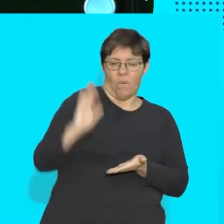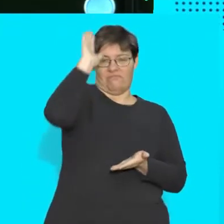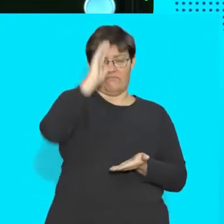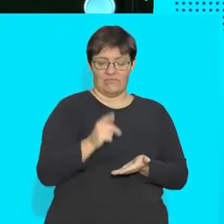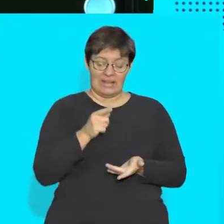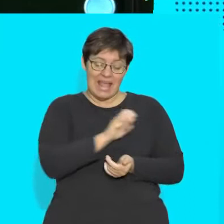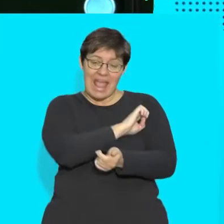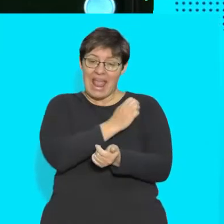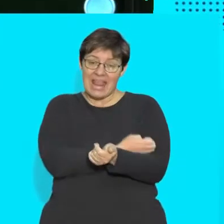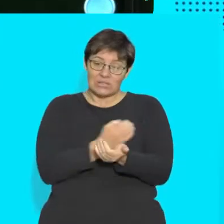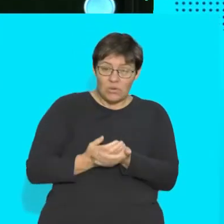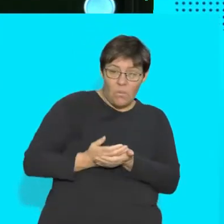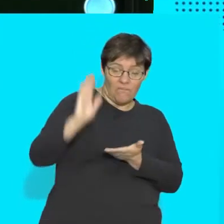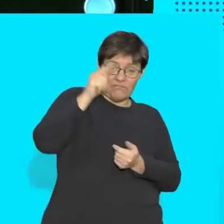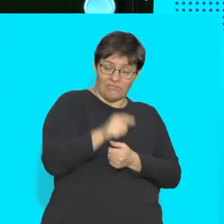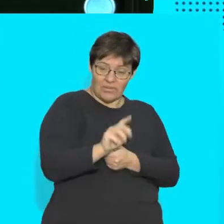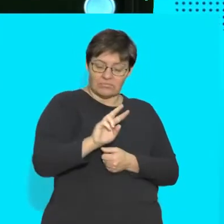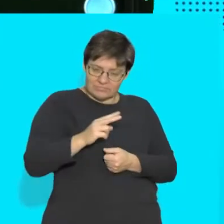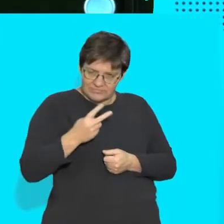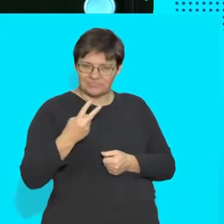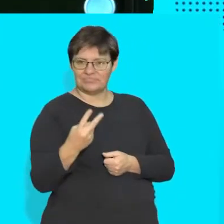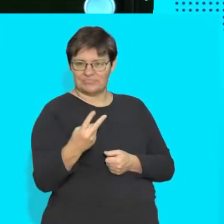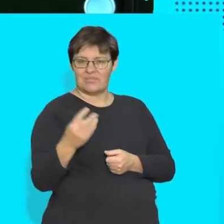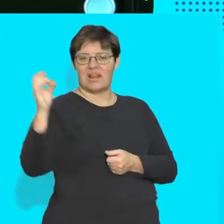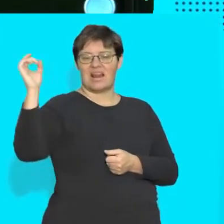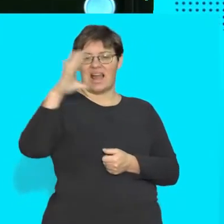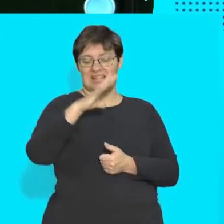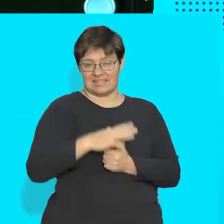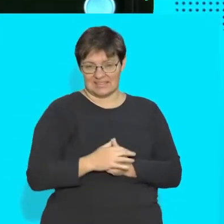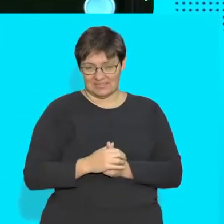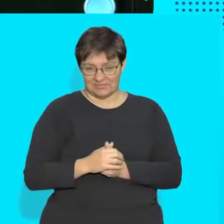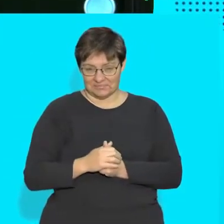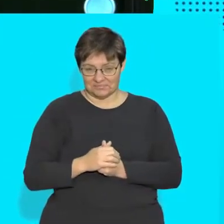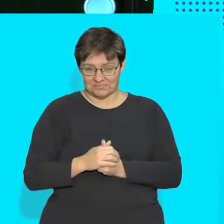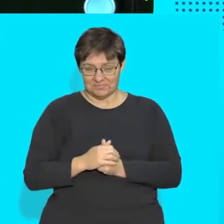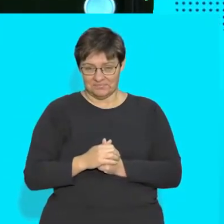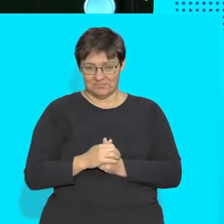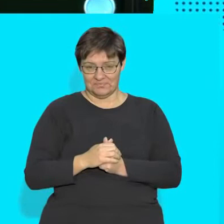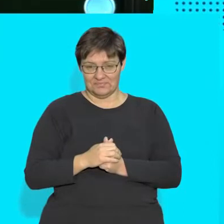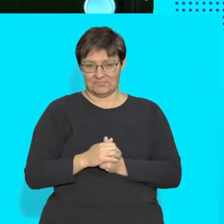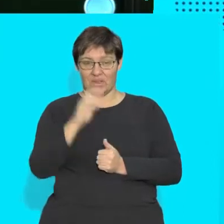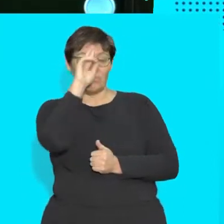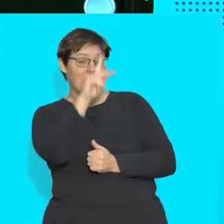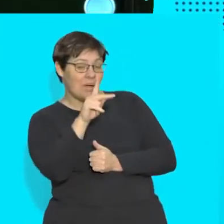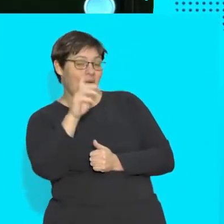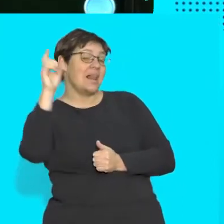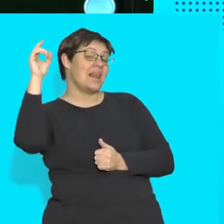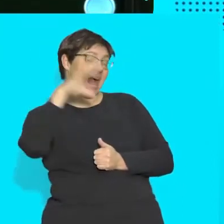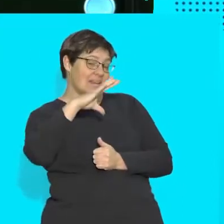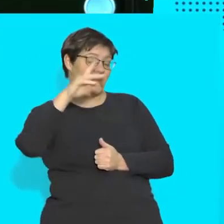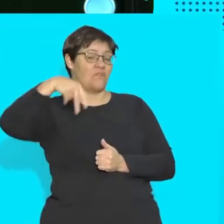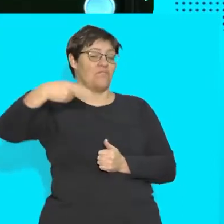that energy becomes light. Remember, light is a